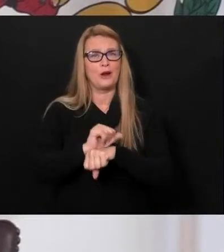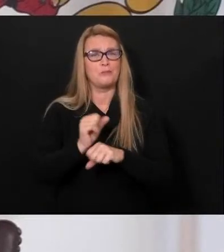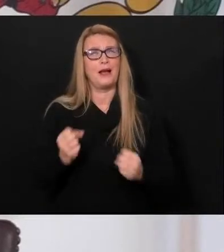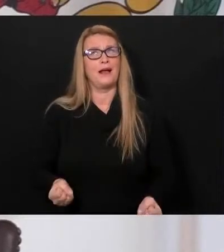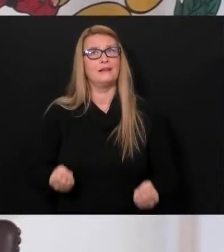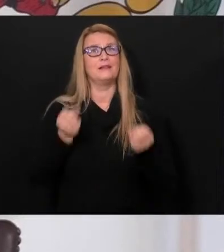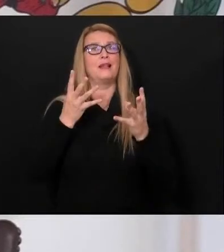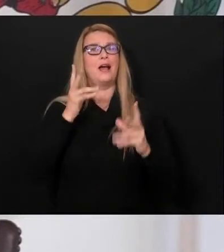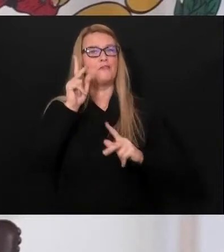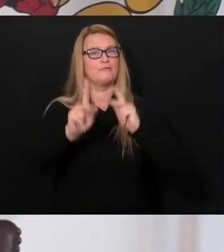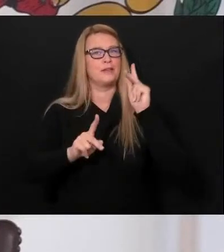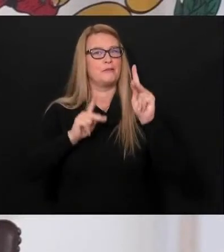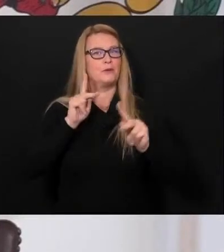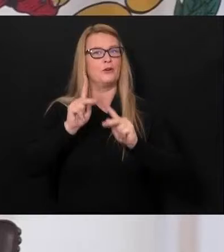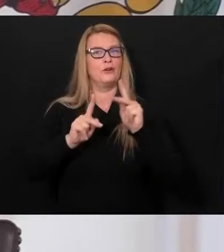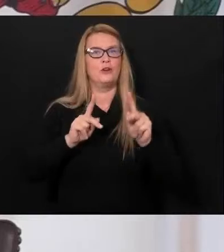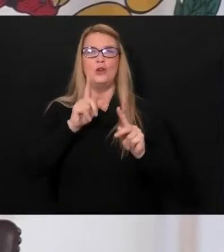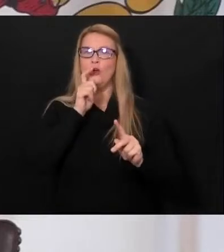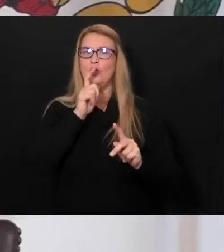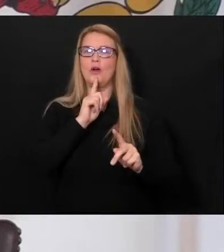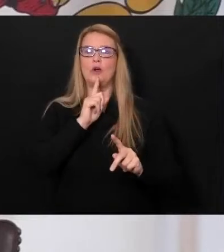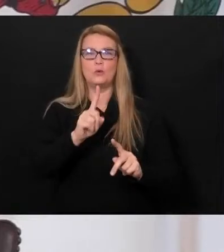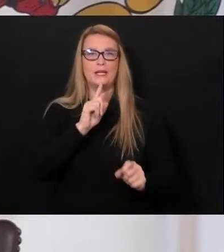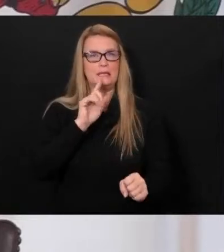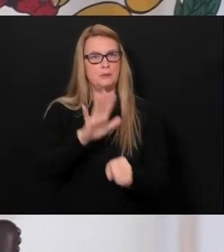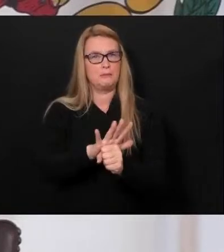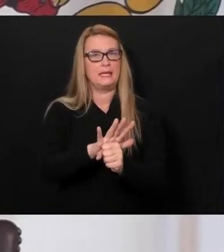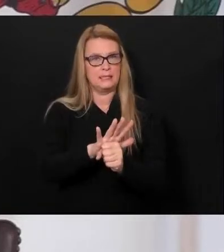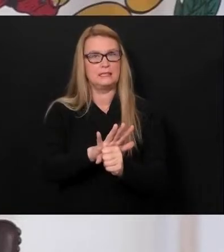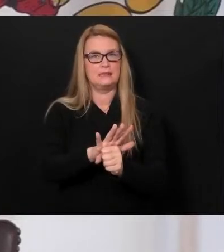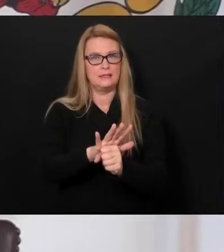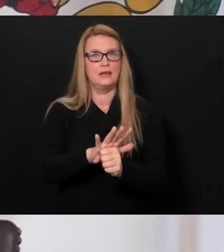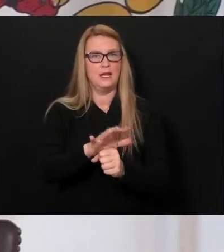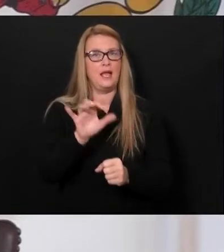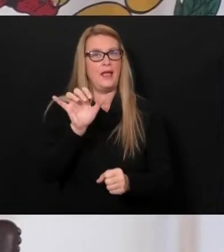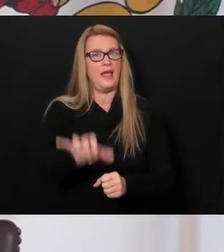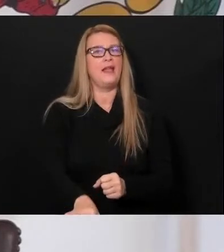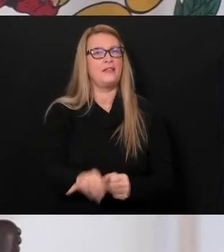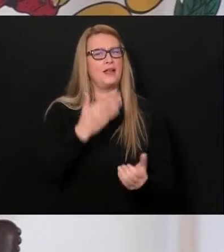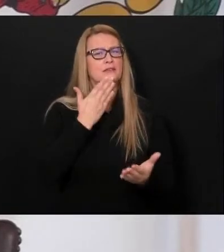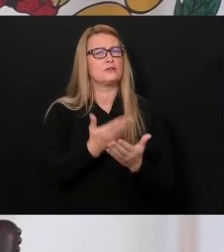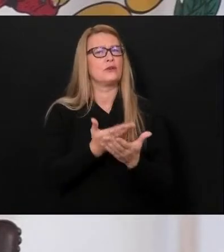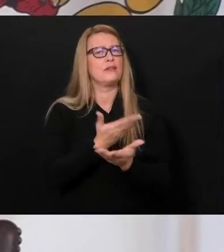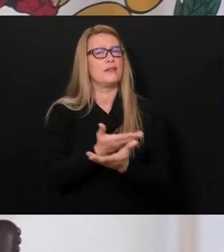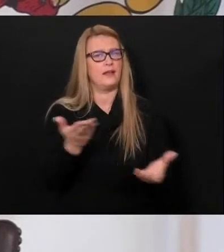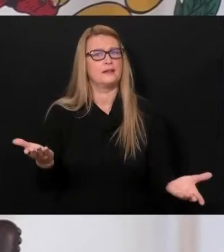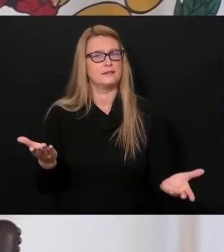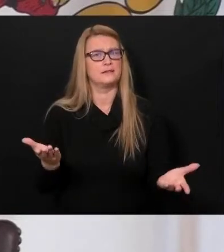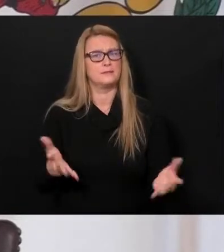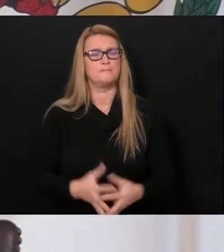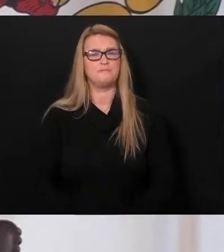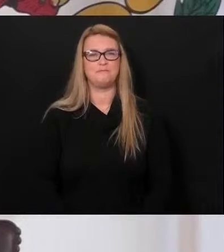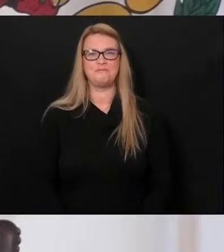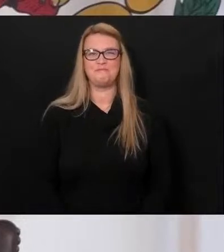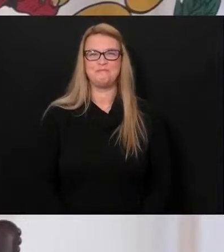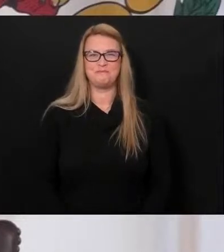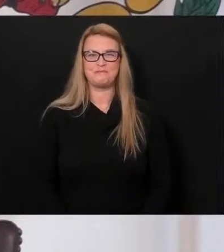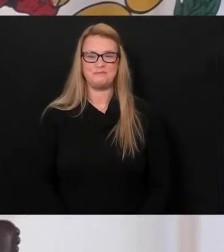of people that have really put in a lot of licks and everything. And that's really, really good stuff. Now,